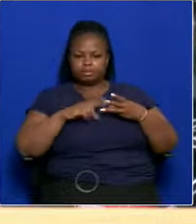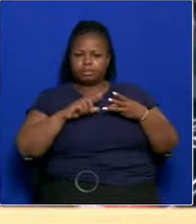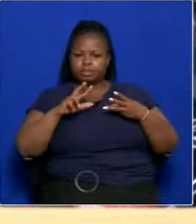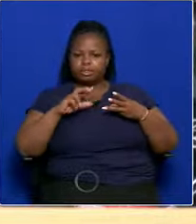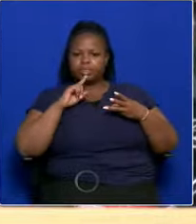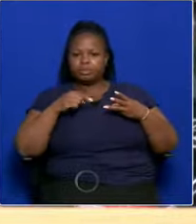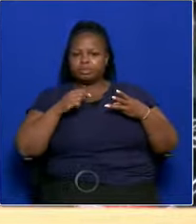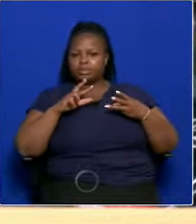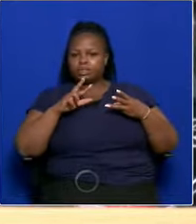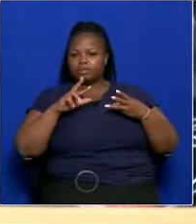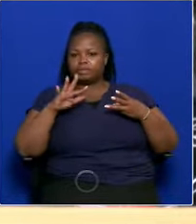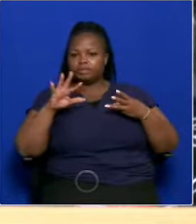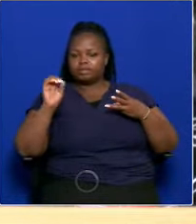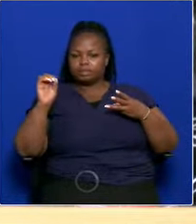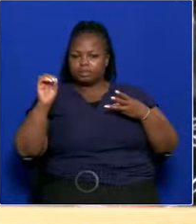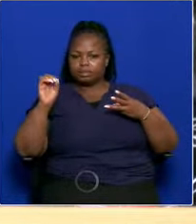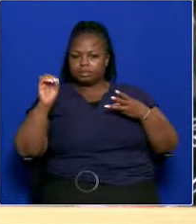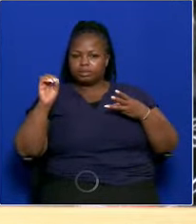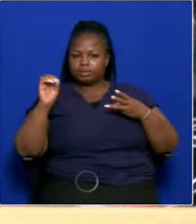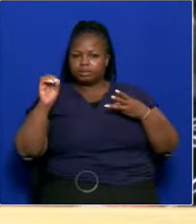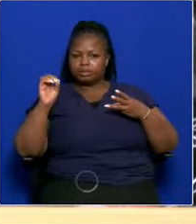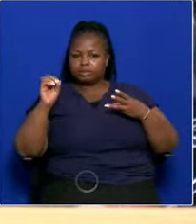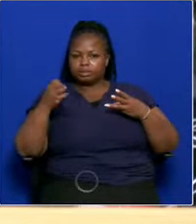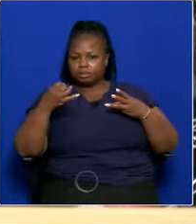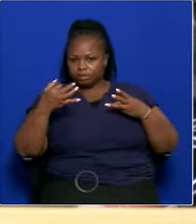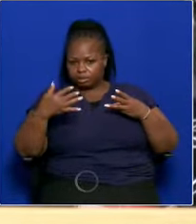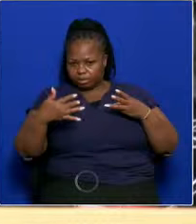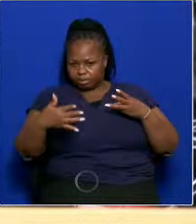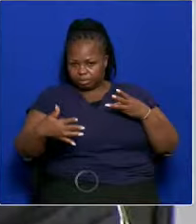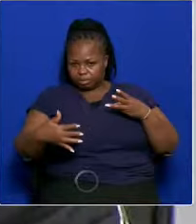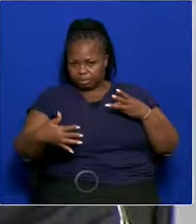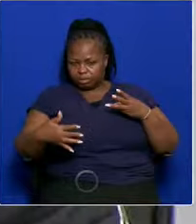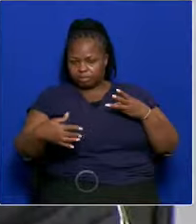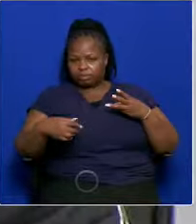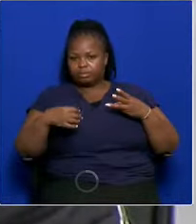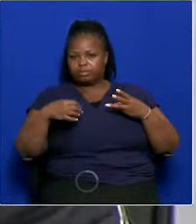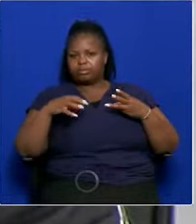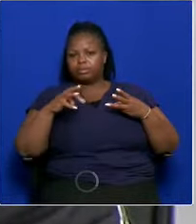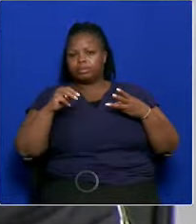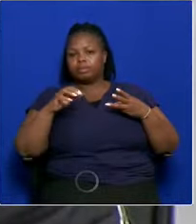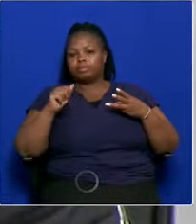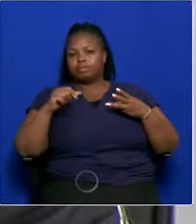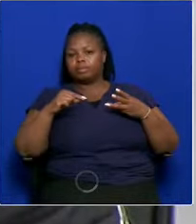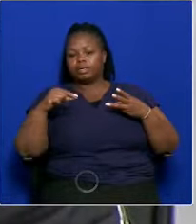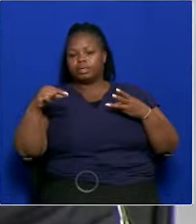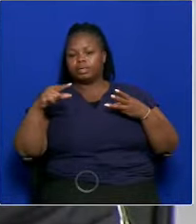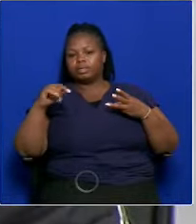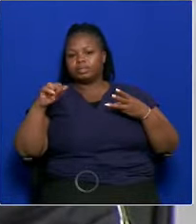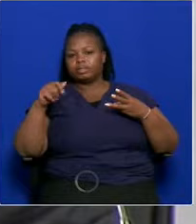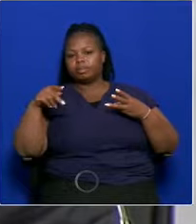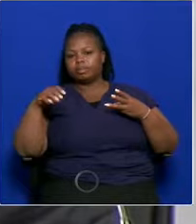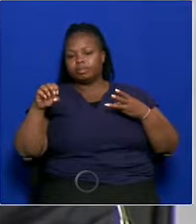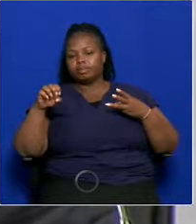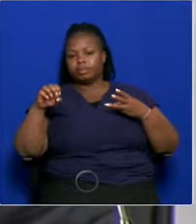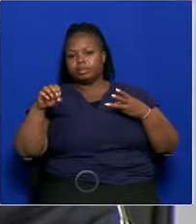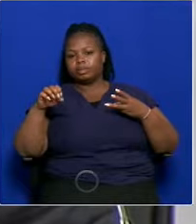8,850. When you go down, it says make tape the rental all road